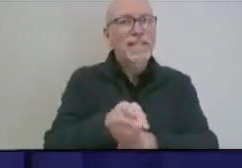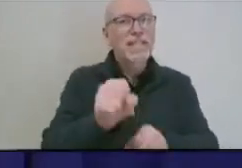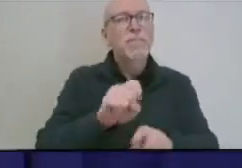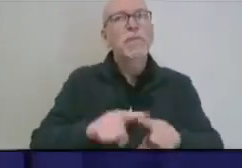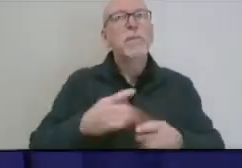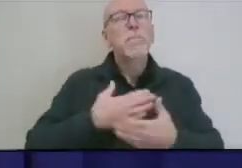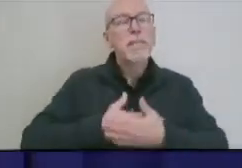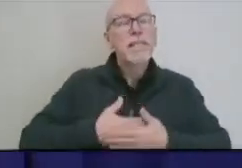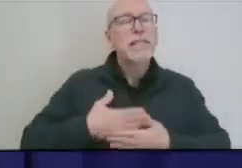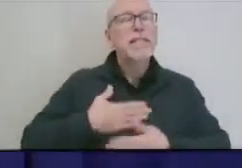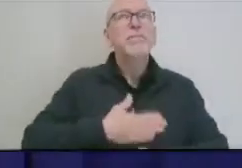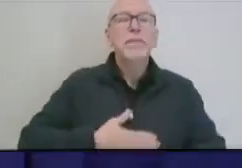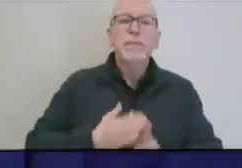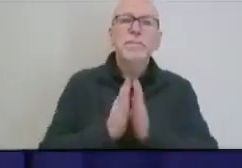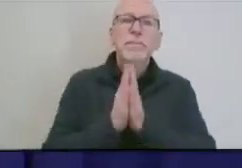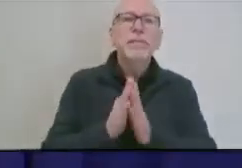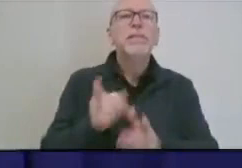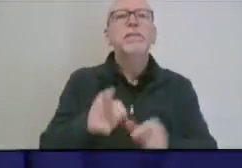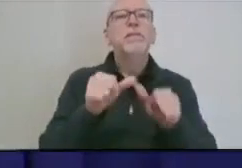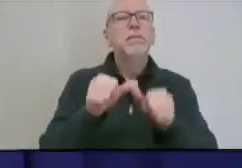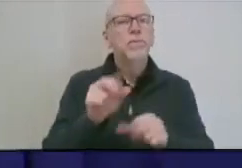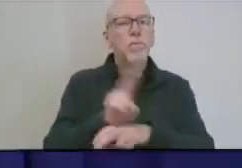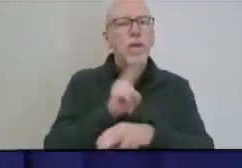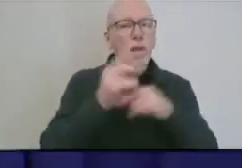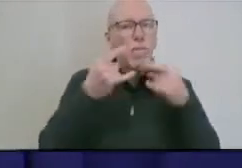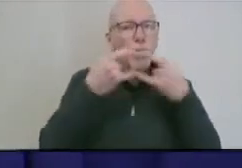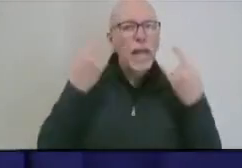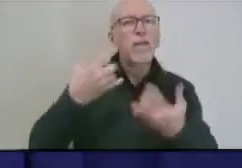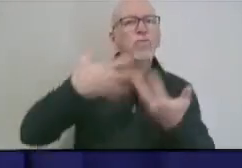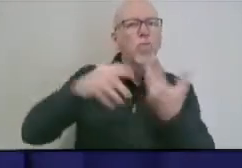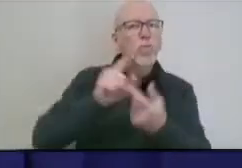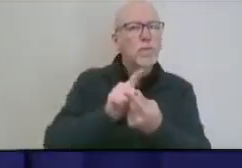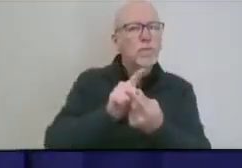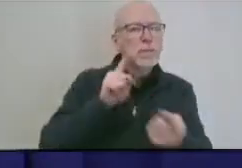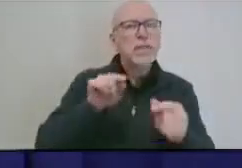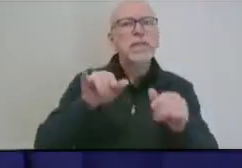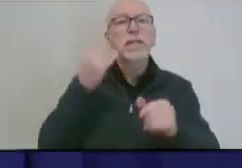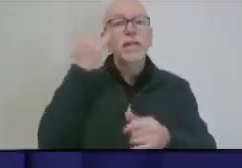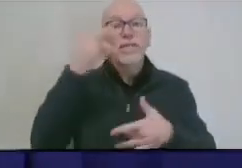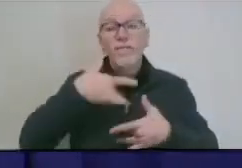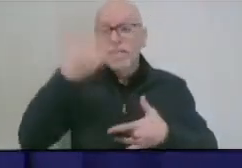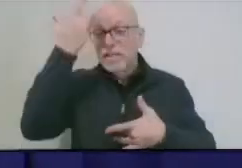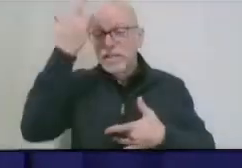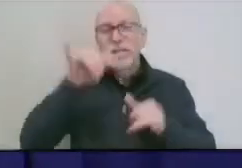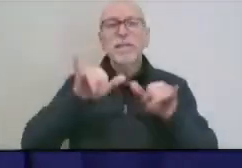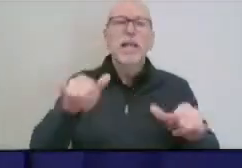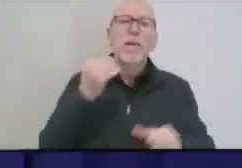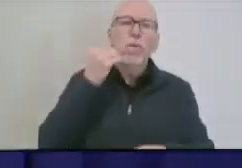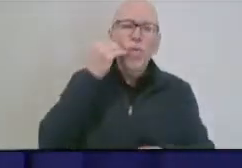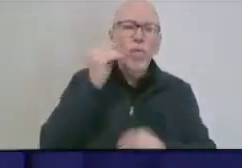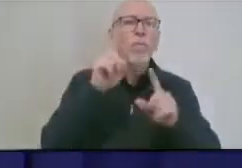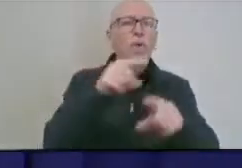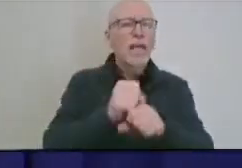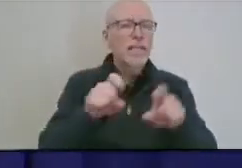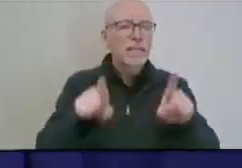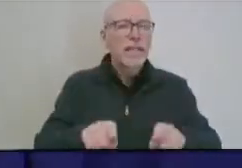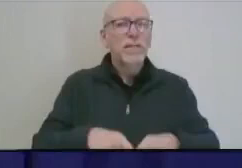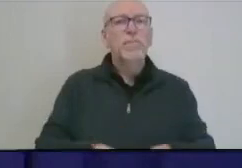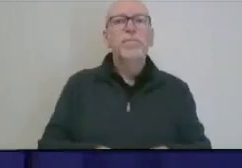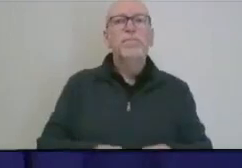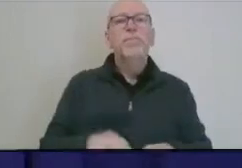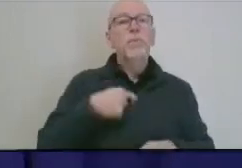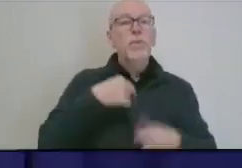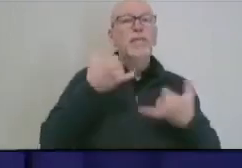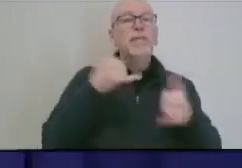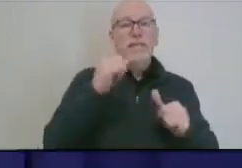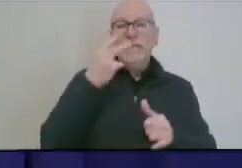please continue to wear your masks, stay socially distanced, and stay home when you're sick. And get tested. We do continue to see Hoosiers